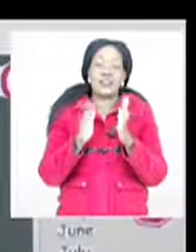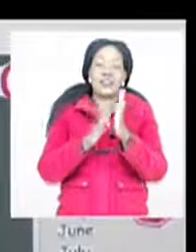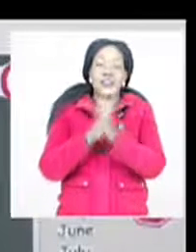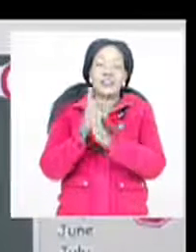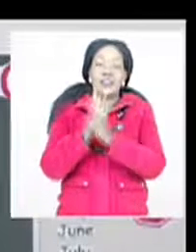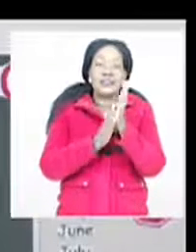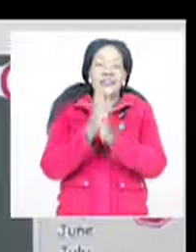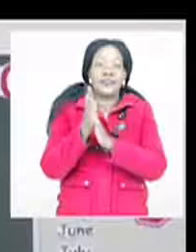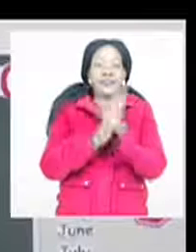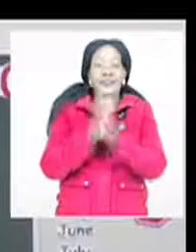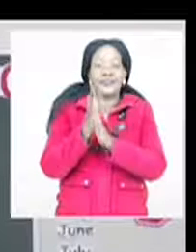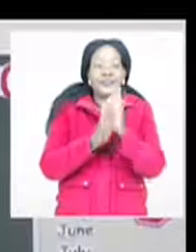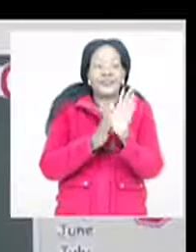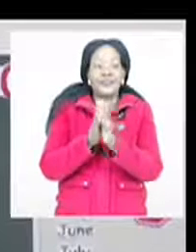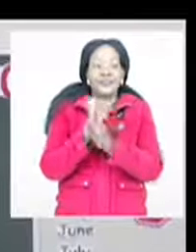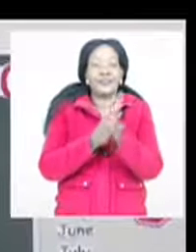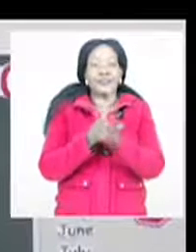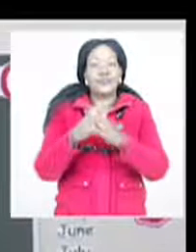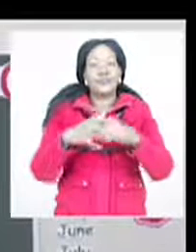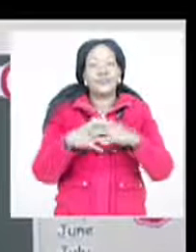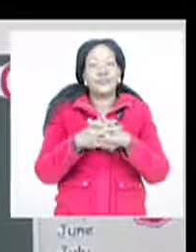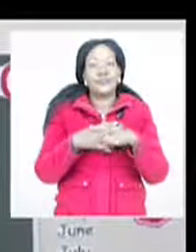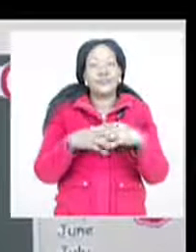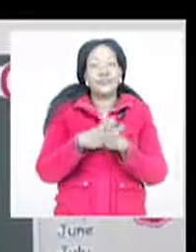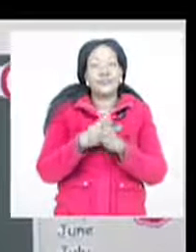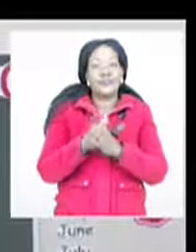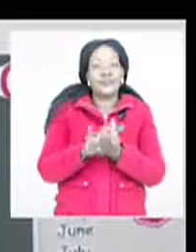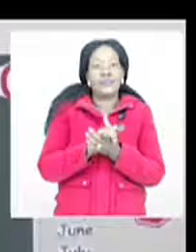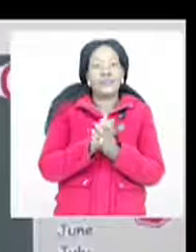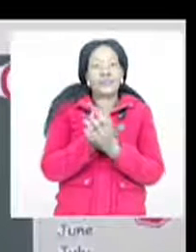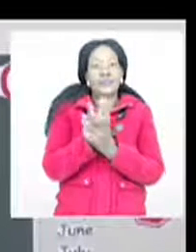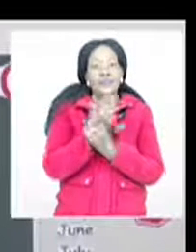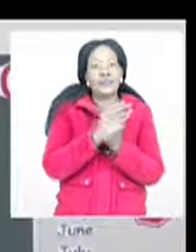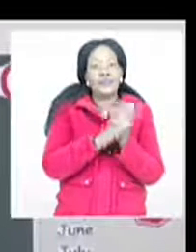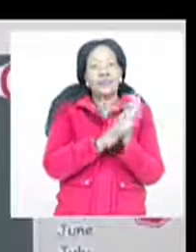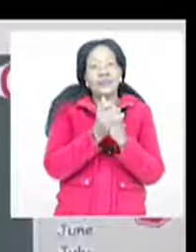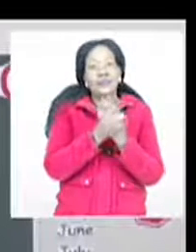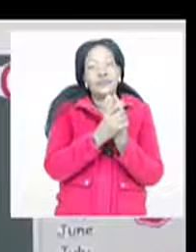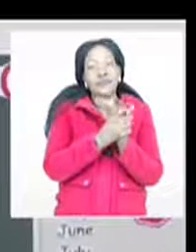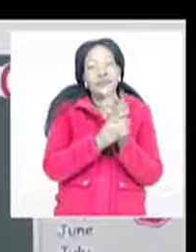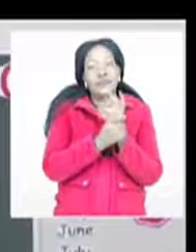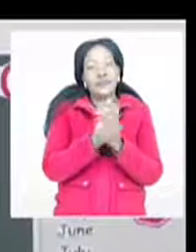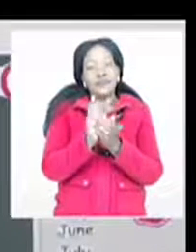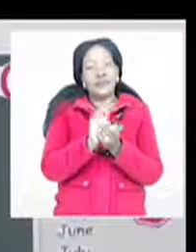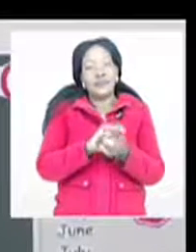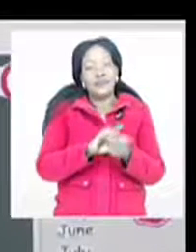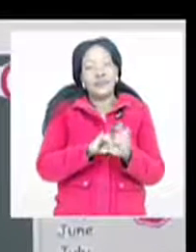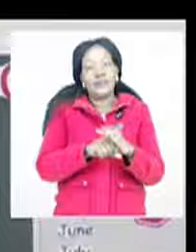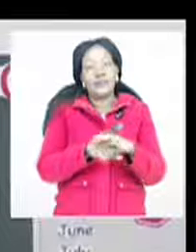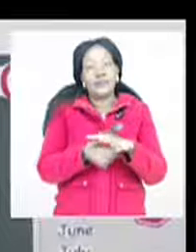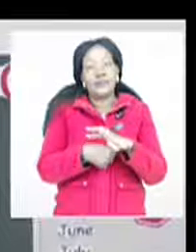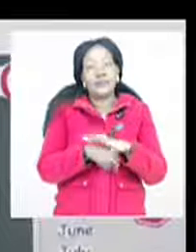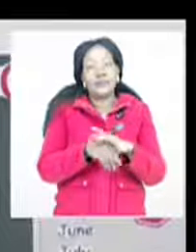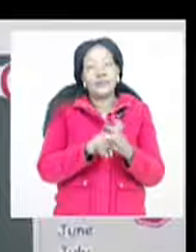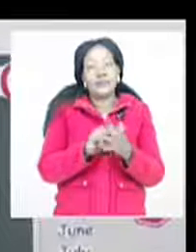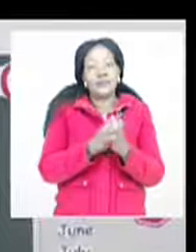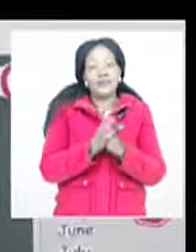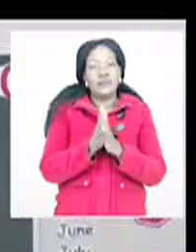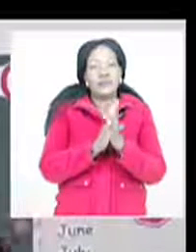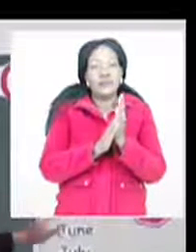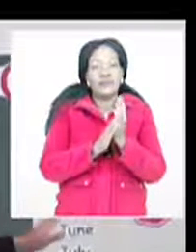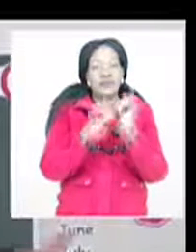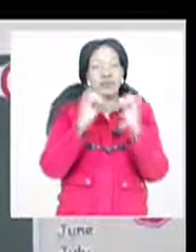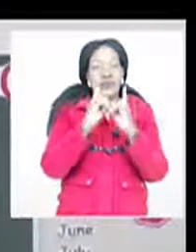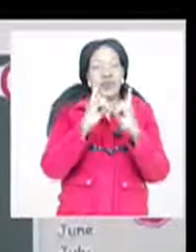Spray our sanitizer, rub it on our hands, all over our hands and between our fingers. And